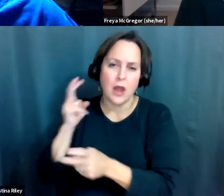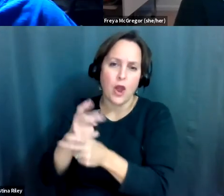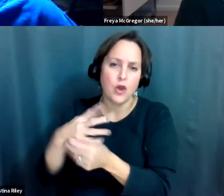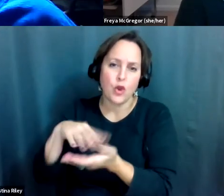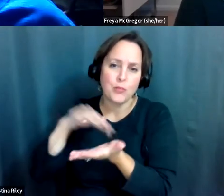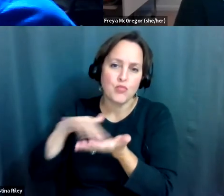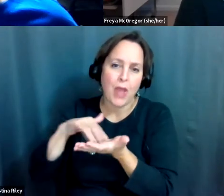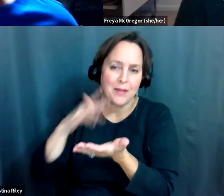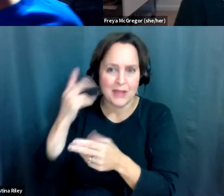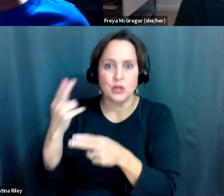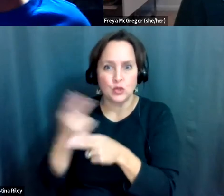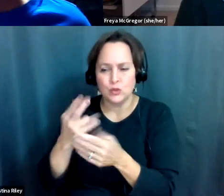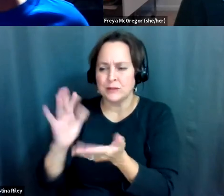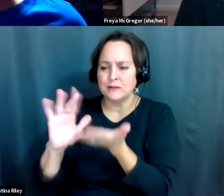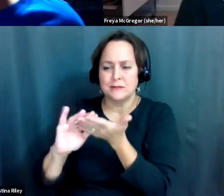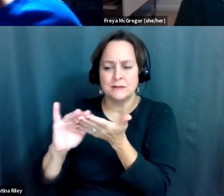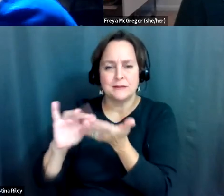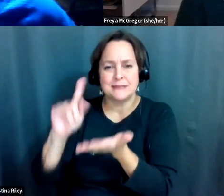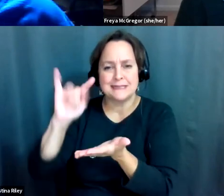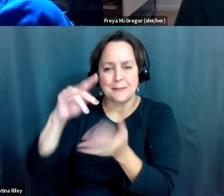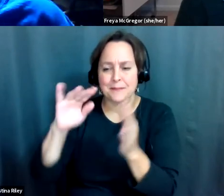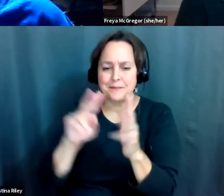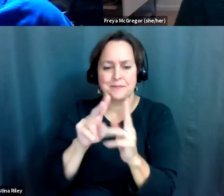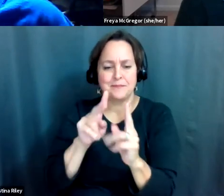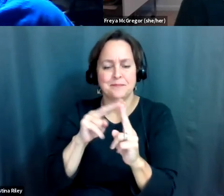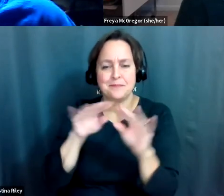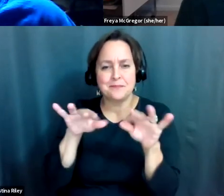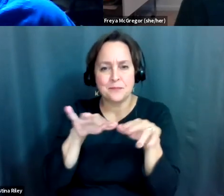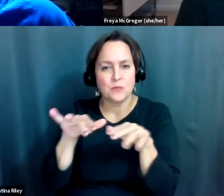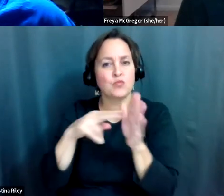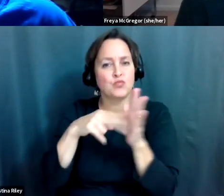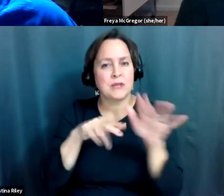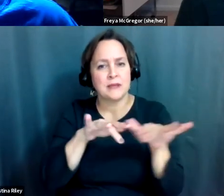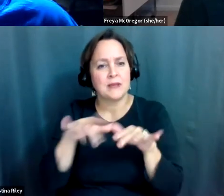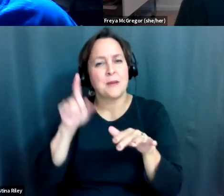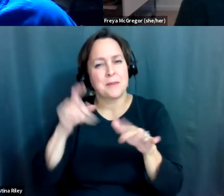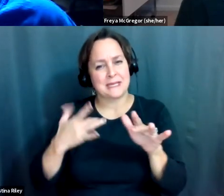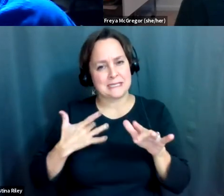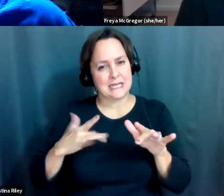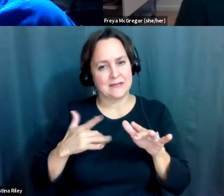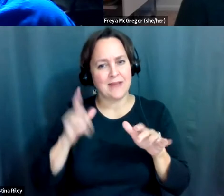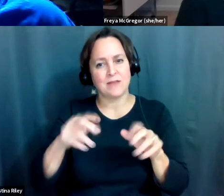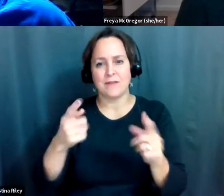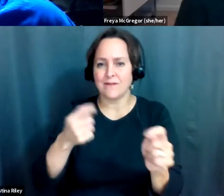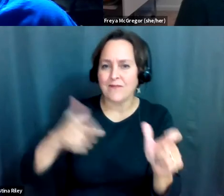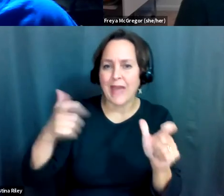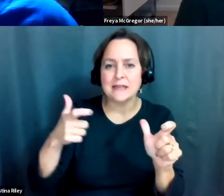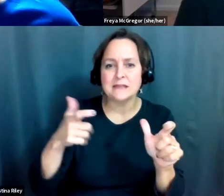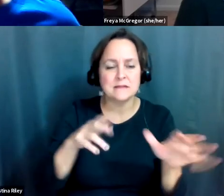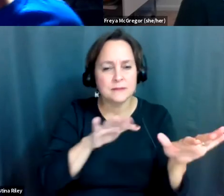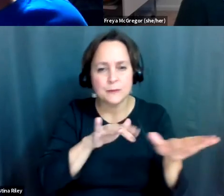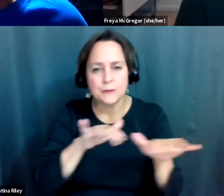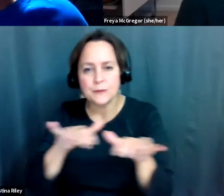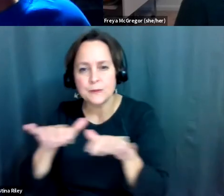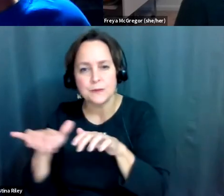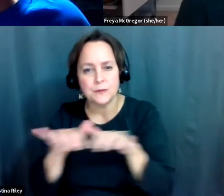it uses the tip of one of your fingers or a couple of fingers that has to be able to go very rapidly across a